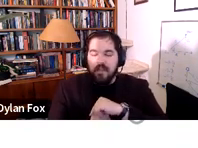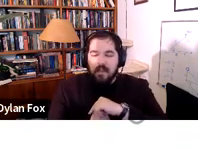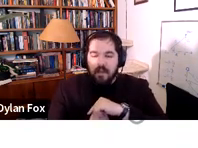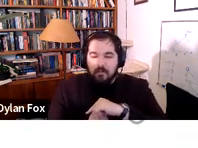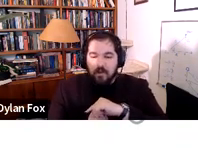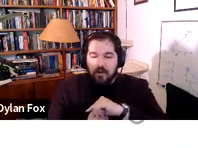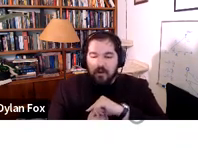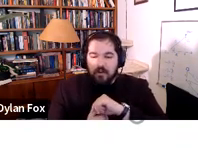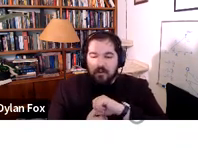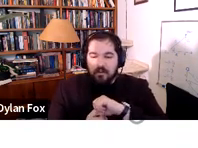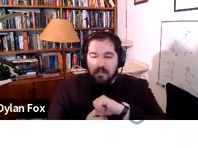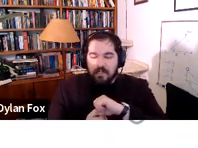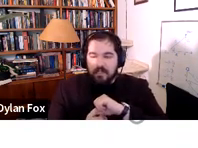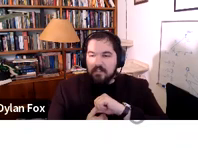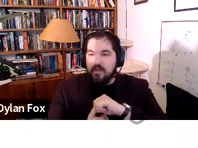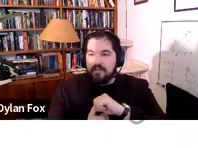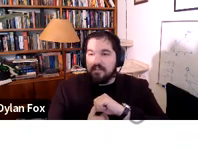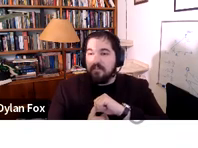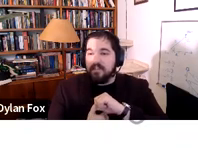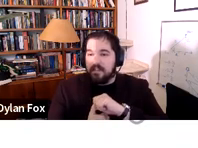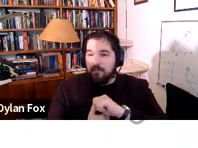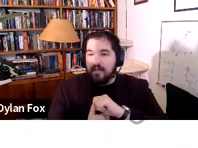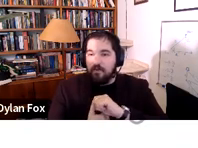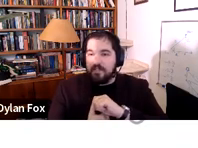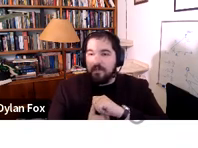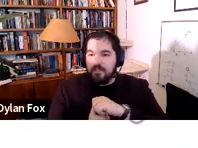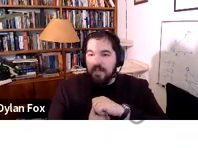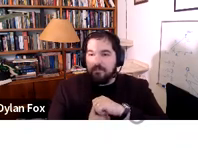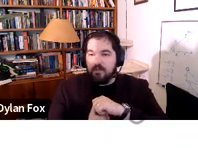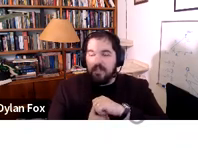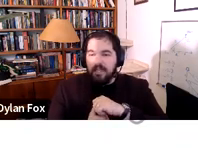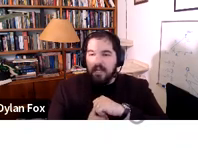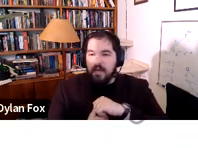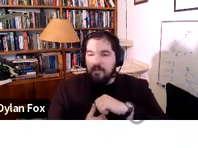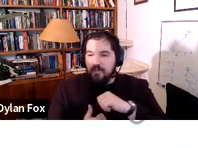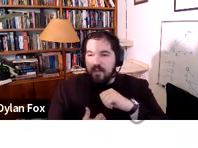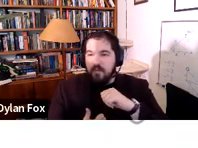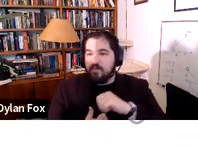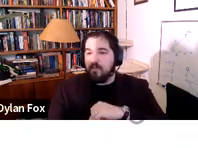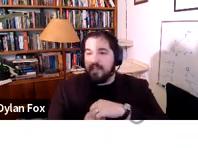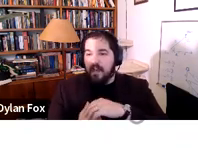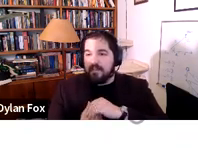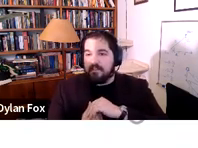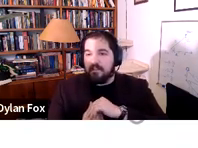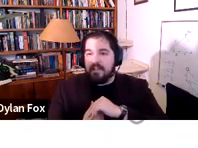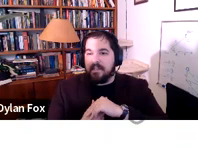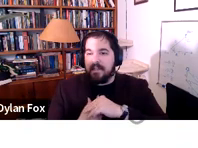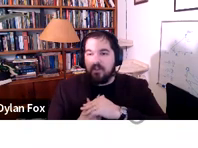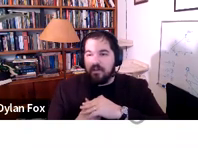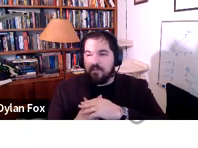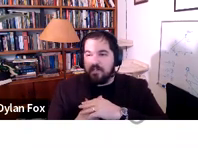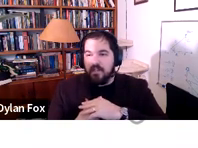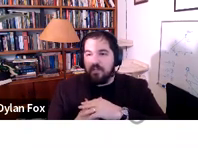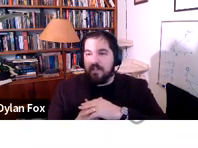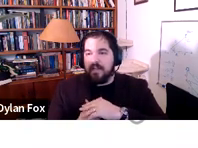platforms are integrating this stuff into their platforms as much as possible. They're talking with folks like us and the